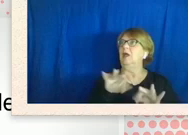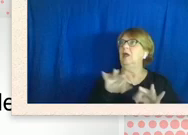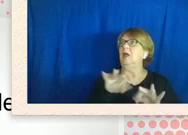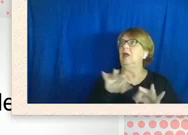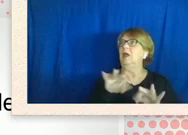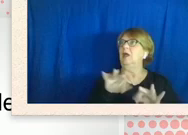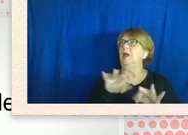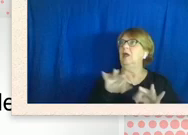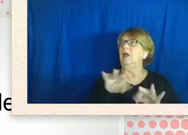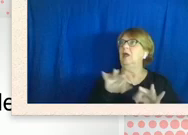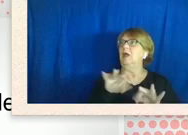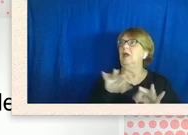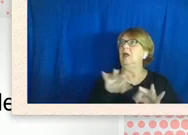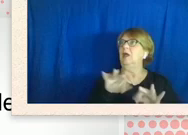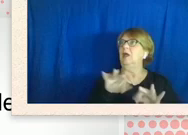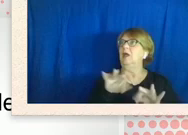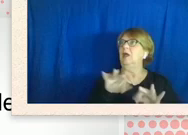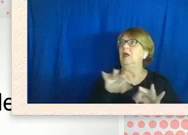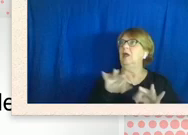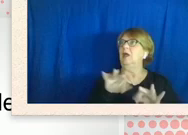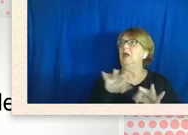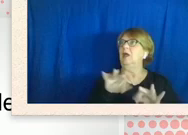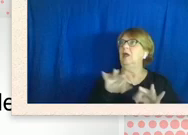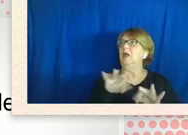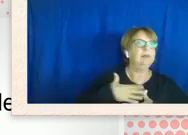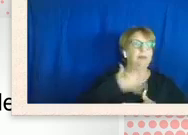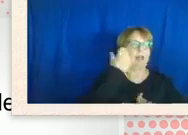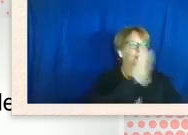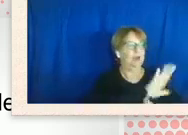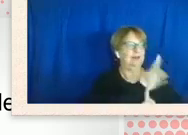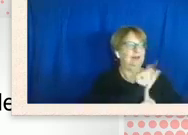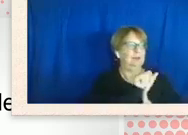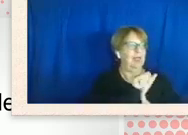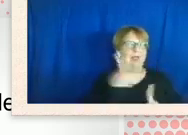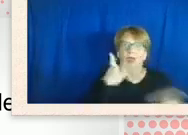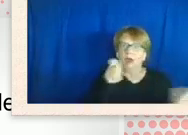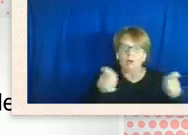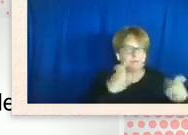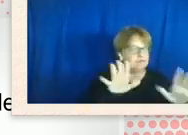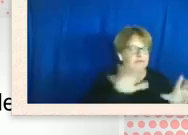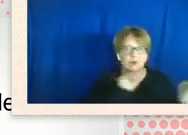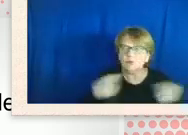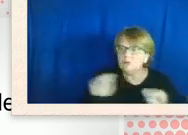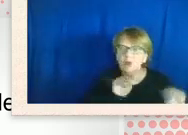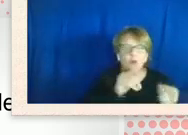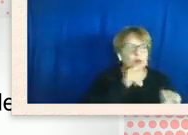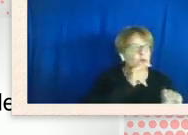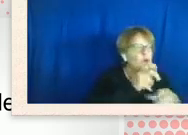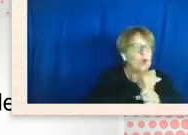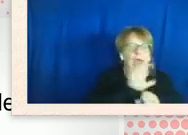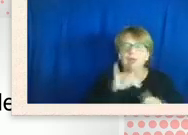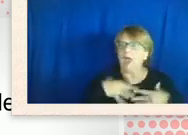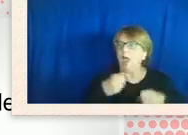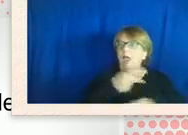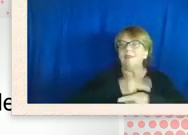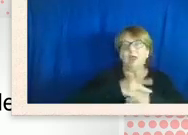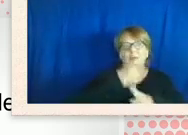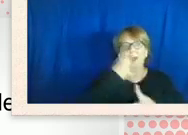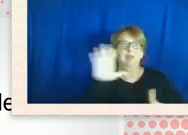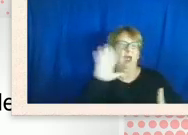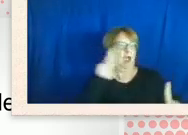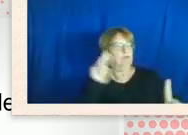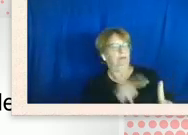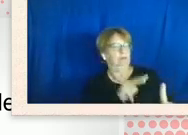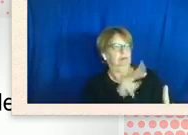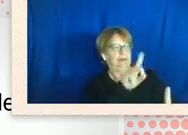disability, because folks were rationing healthcare based on preconceived notion about disability. And because of